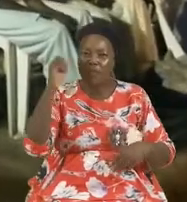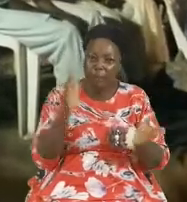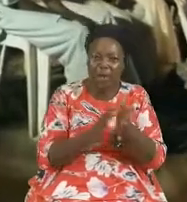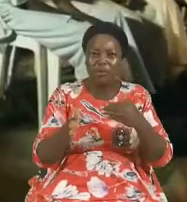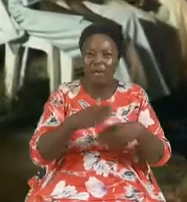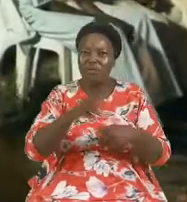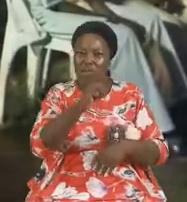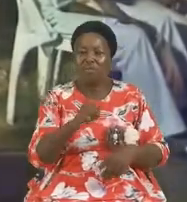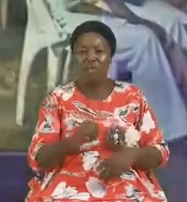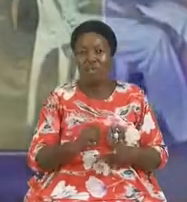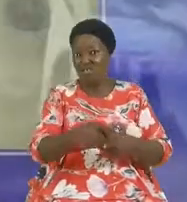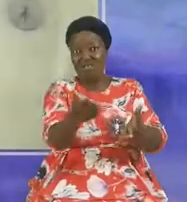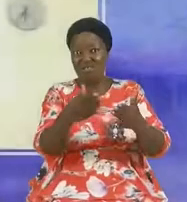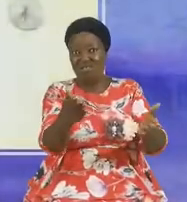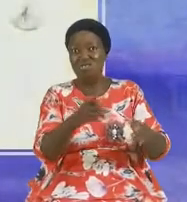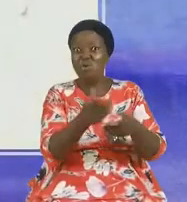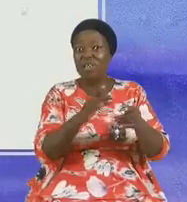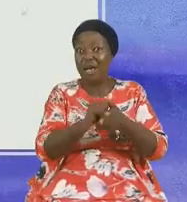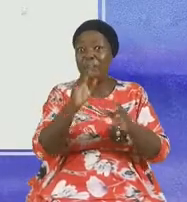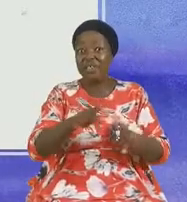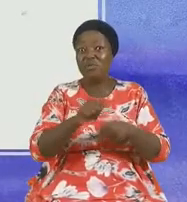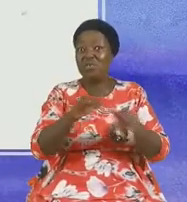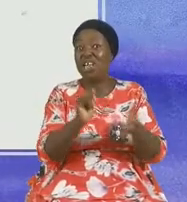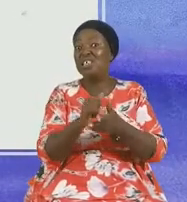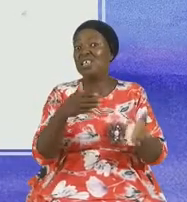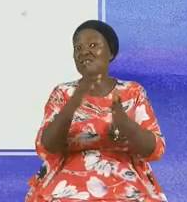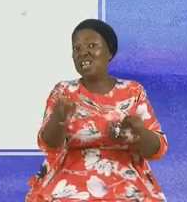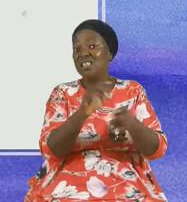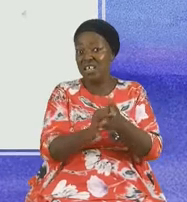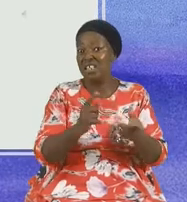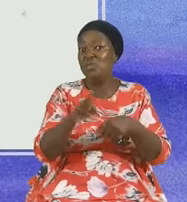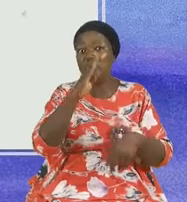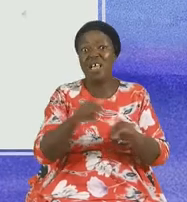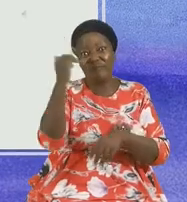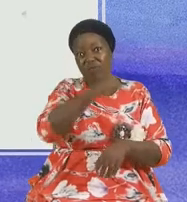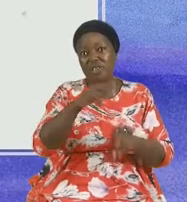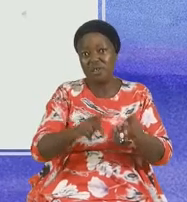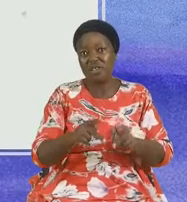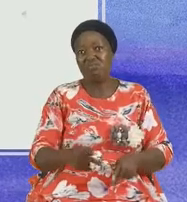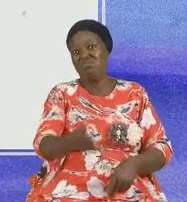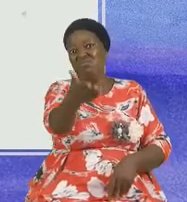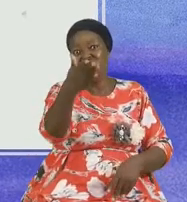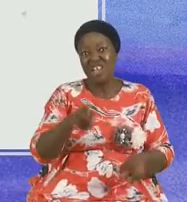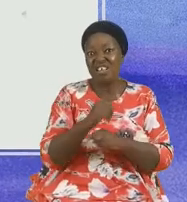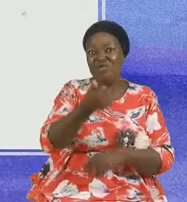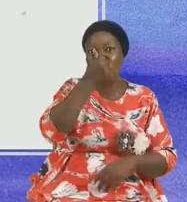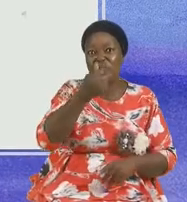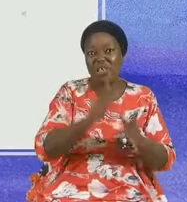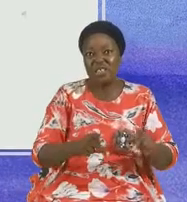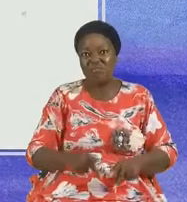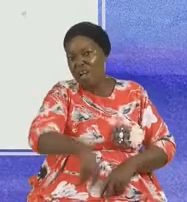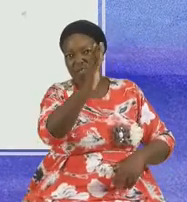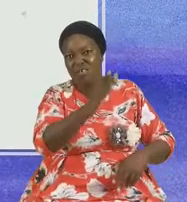at him. Your mind will say, you want somebody to walk over you like that? And you'll be like a foolish